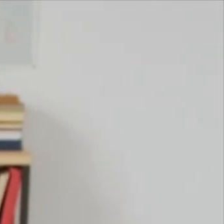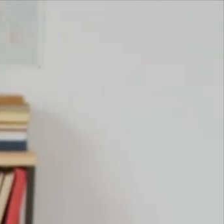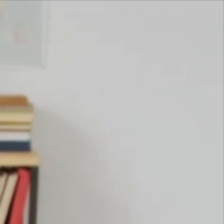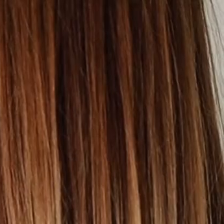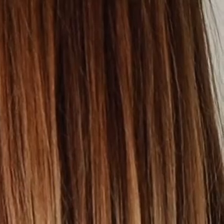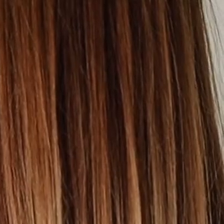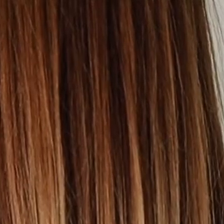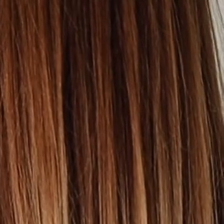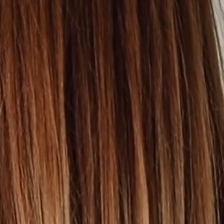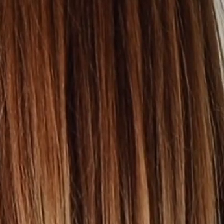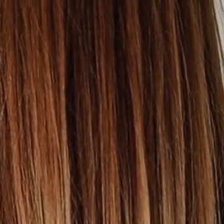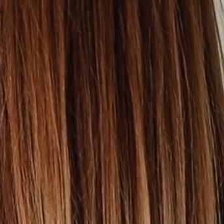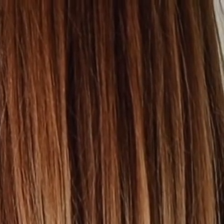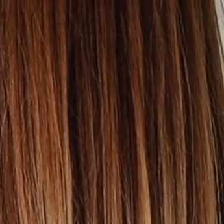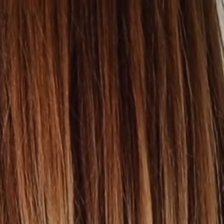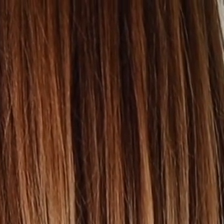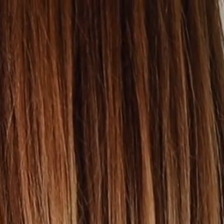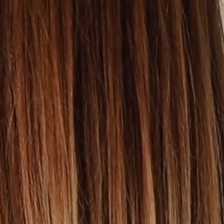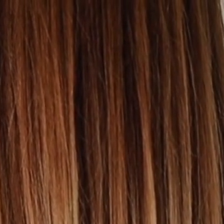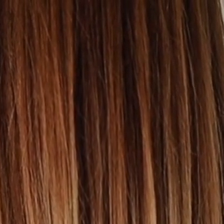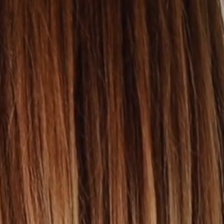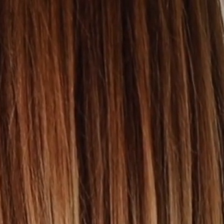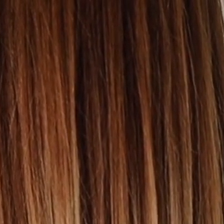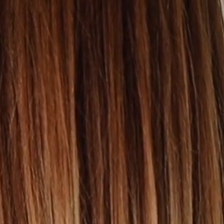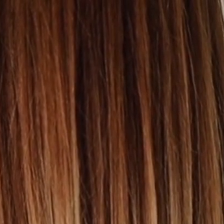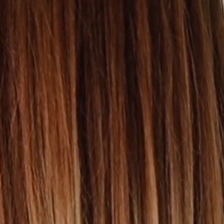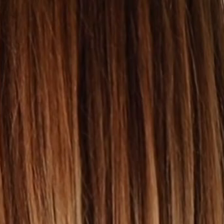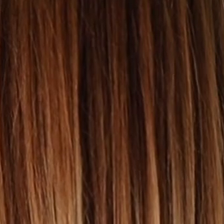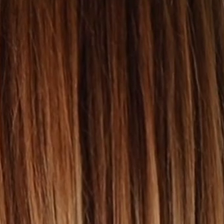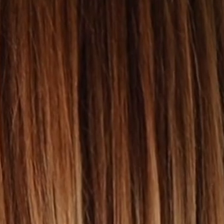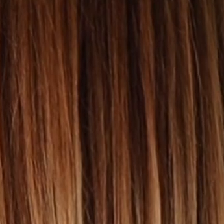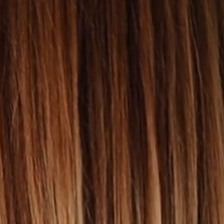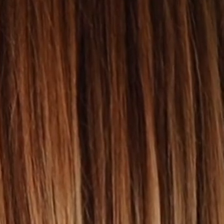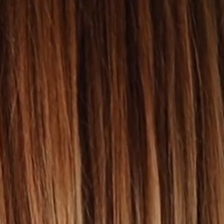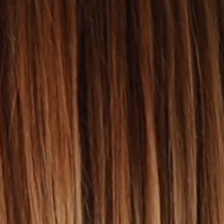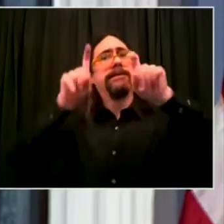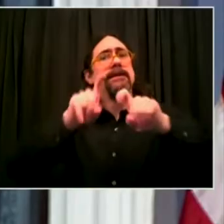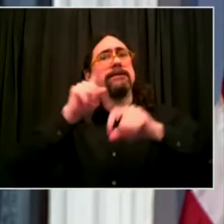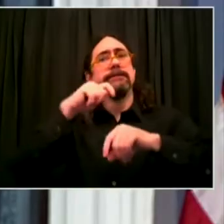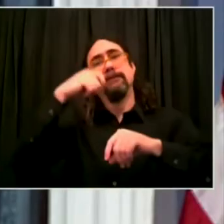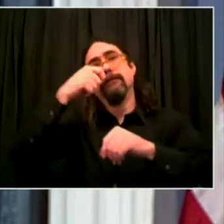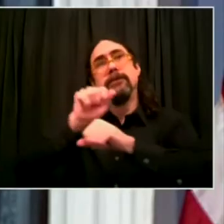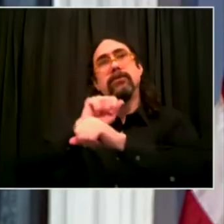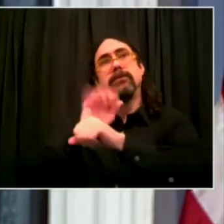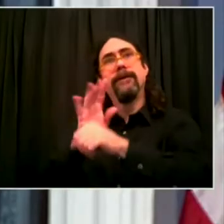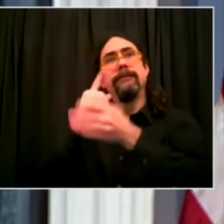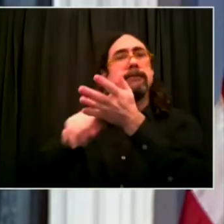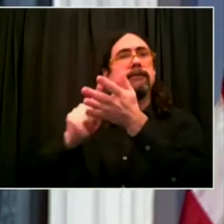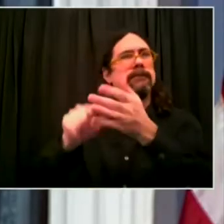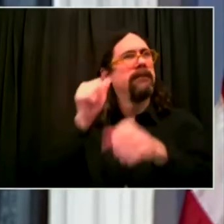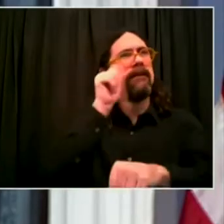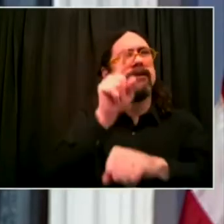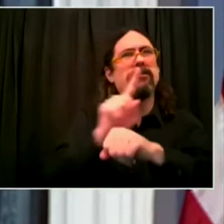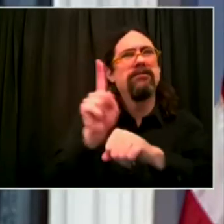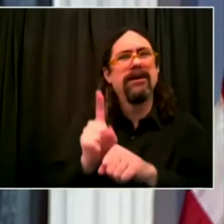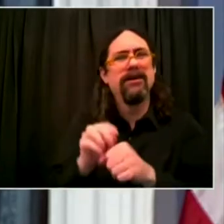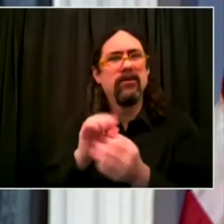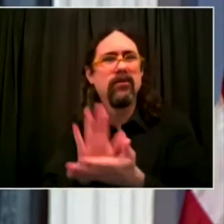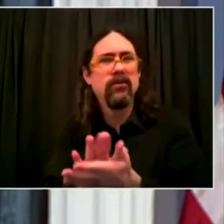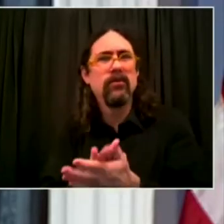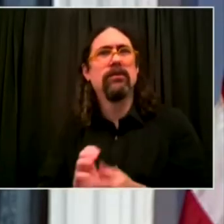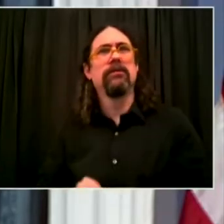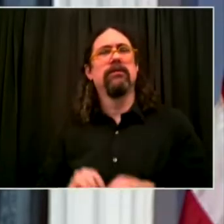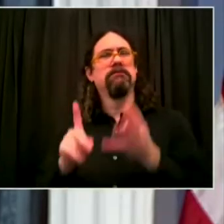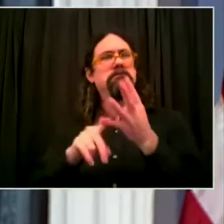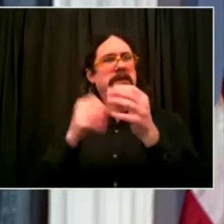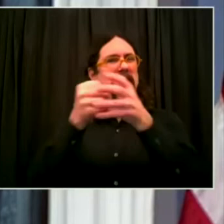also focused on vaccinating staff members. We're also prioritizing in-person staff returning to work for vaccine access